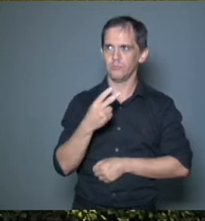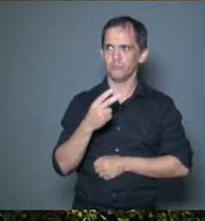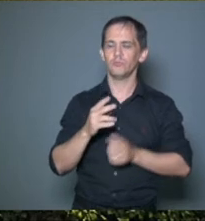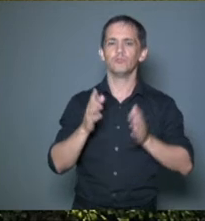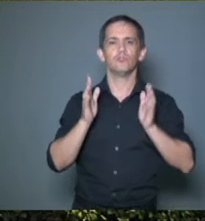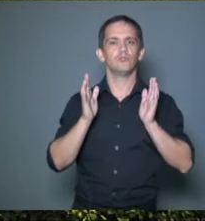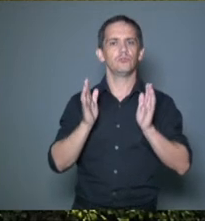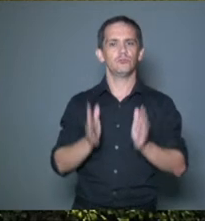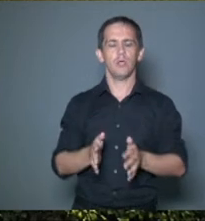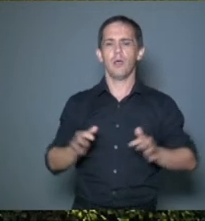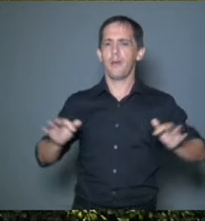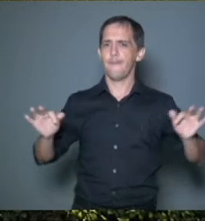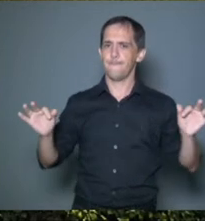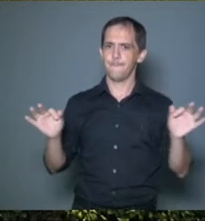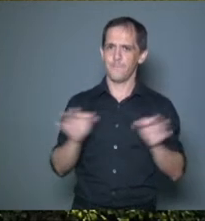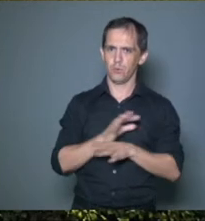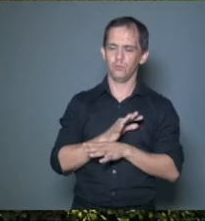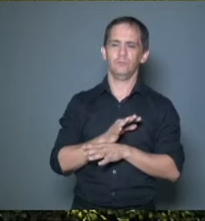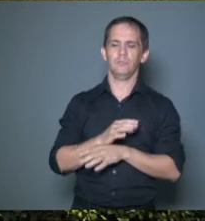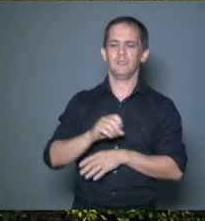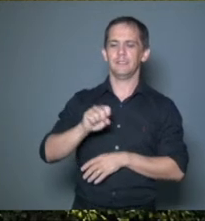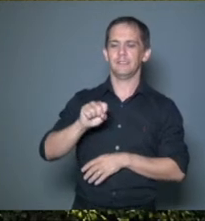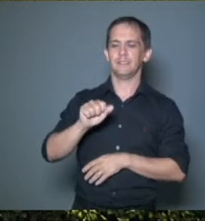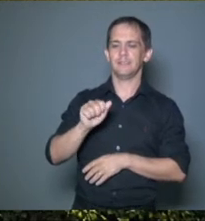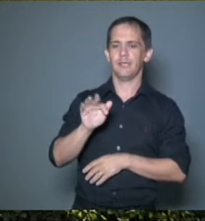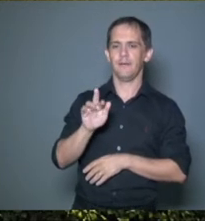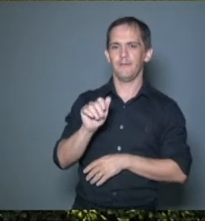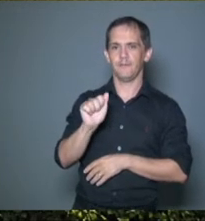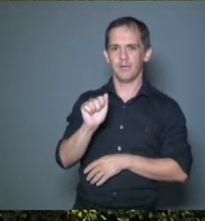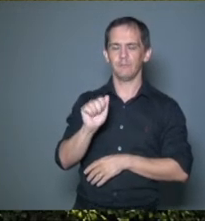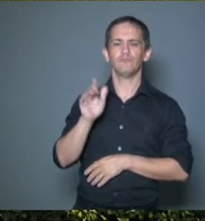2022 is in the bag.